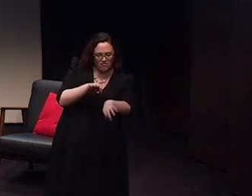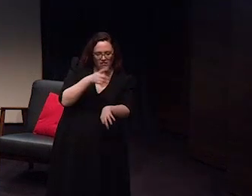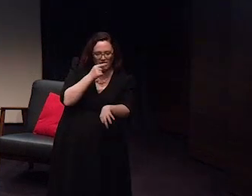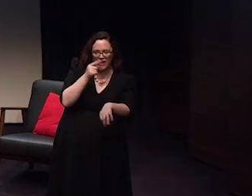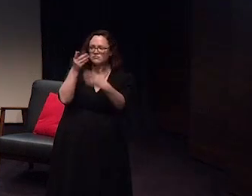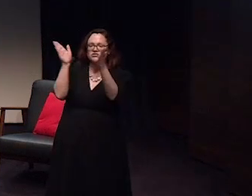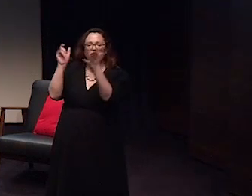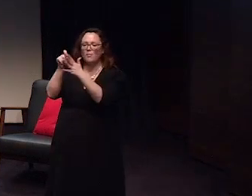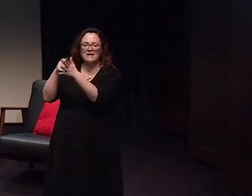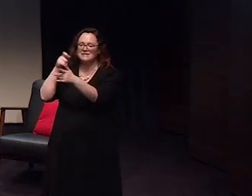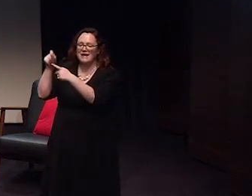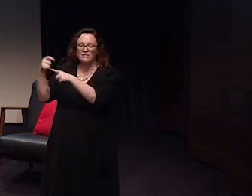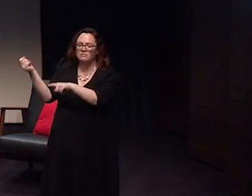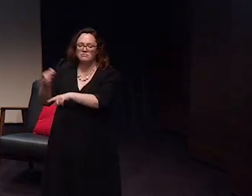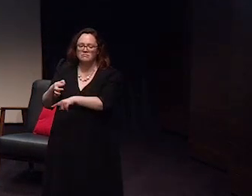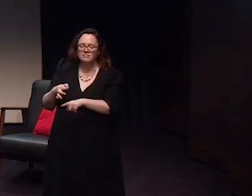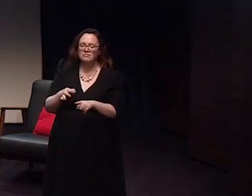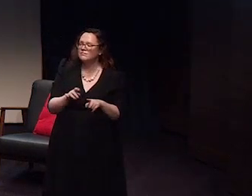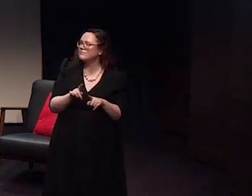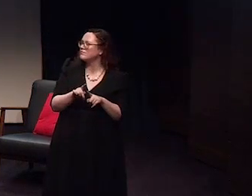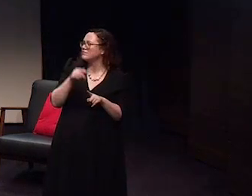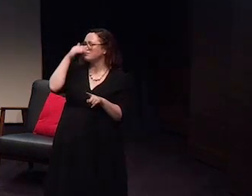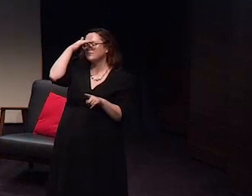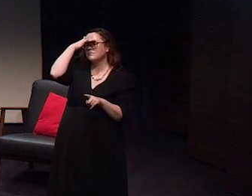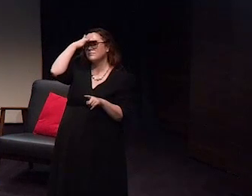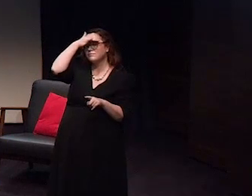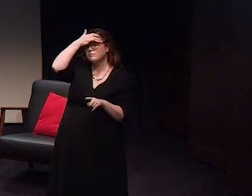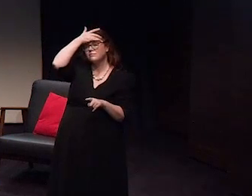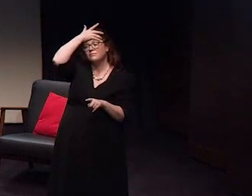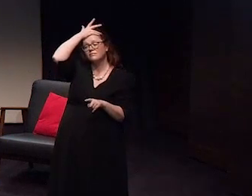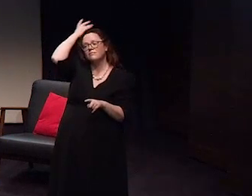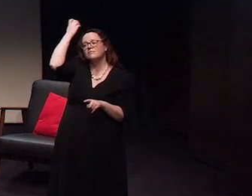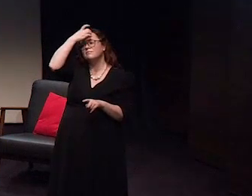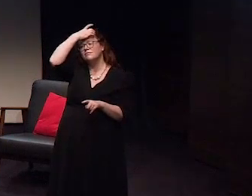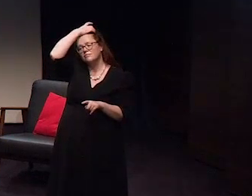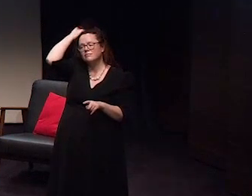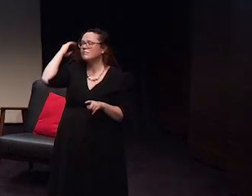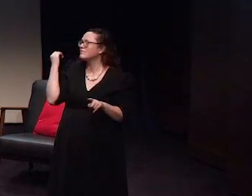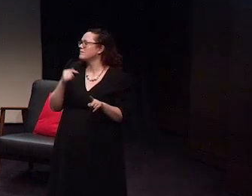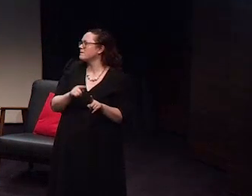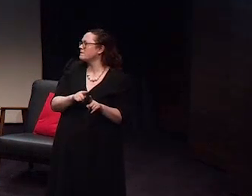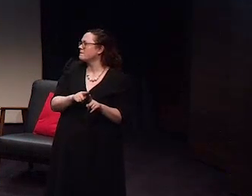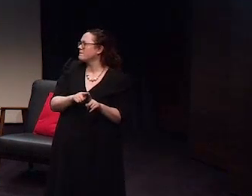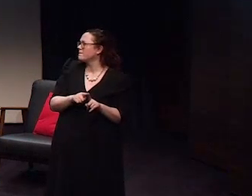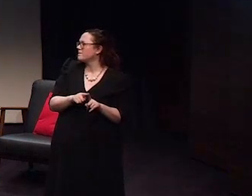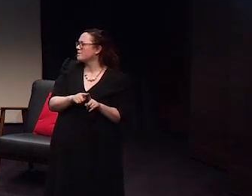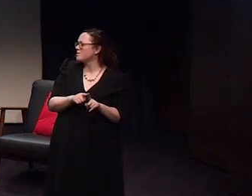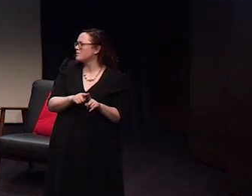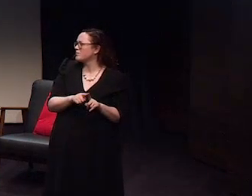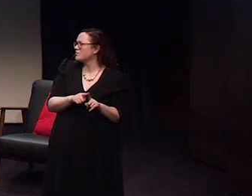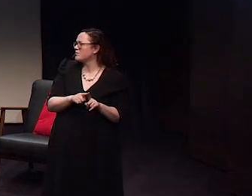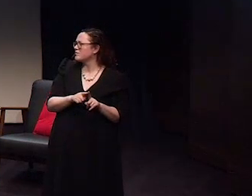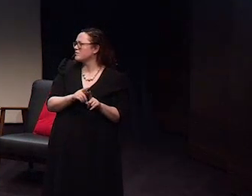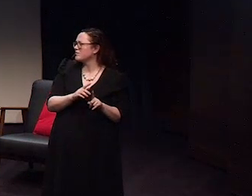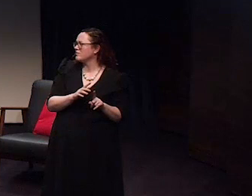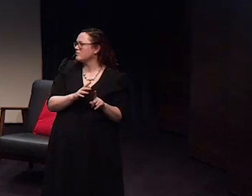more patients. Secondly, for the life-threatening emergencies, about 25 per day in Geneva, emergency medical dispatchers,